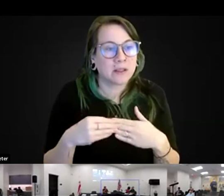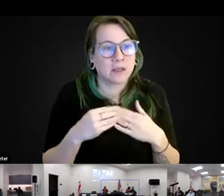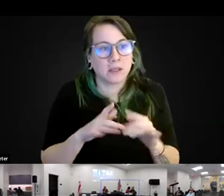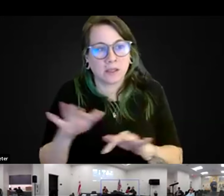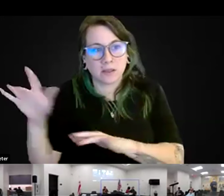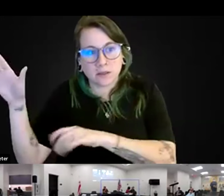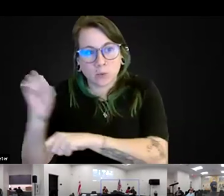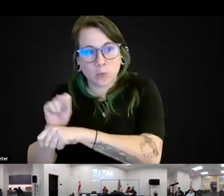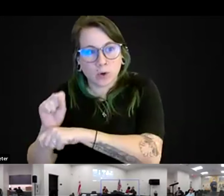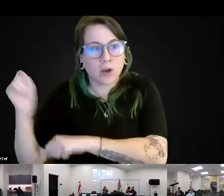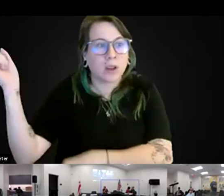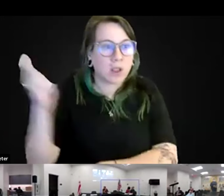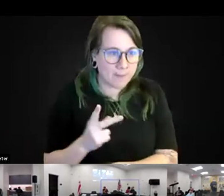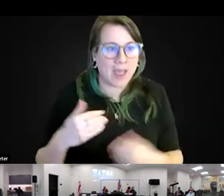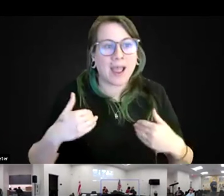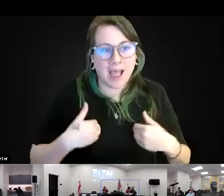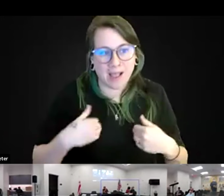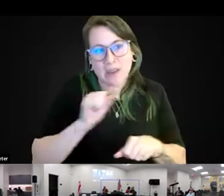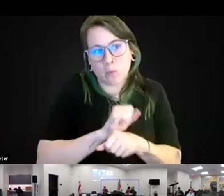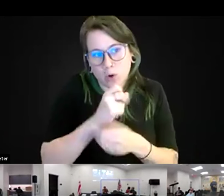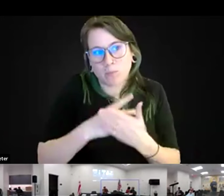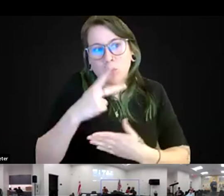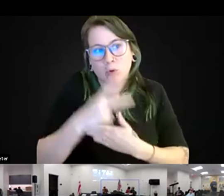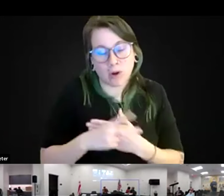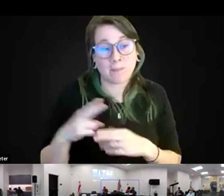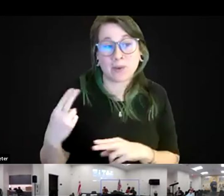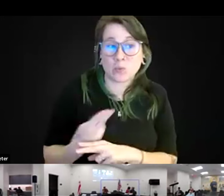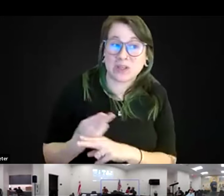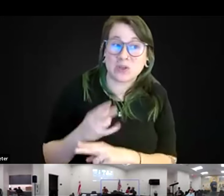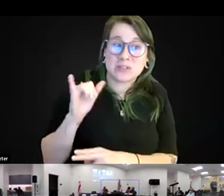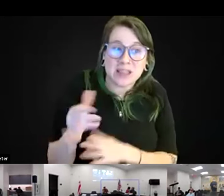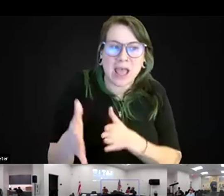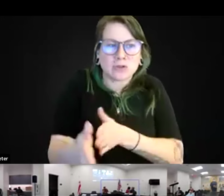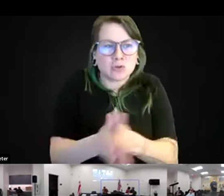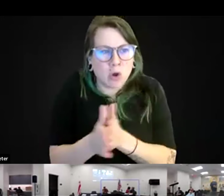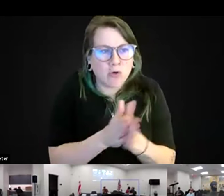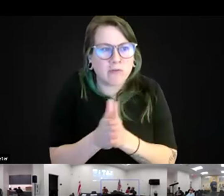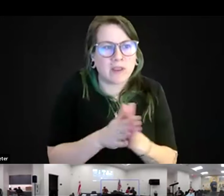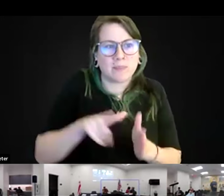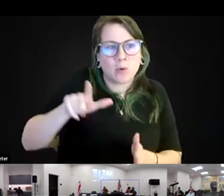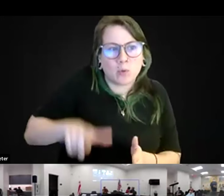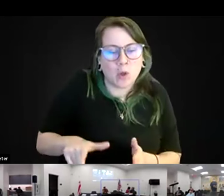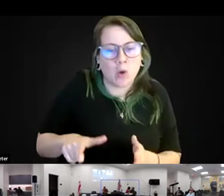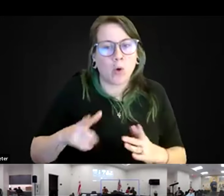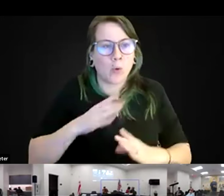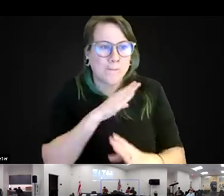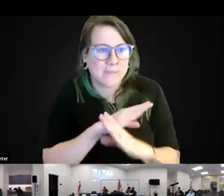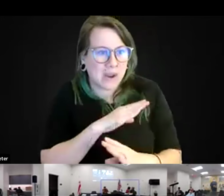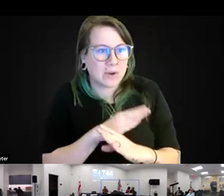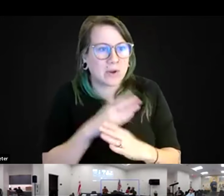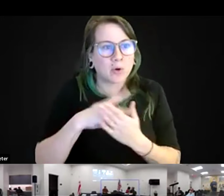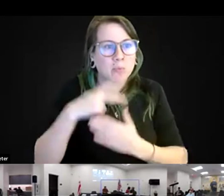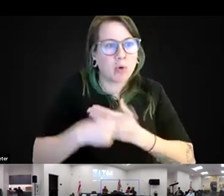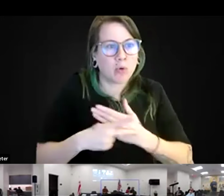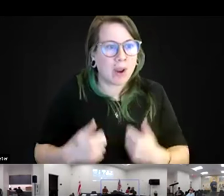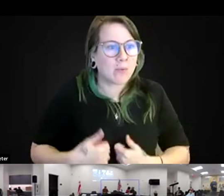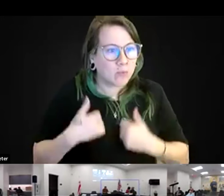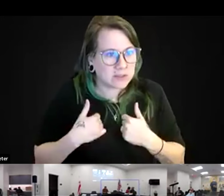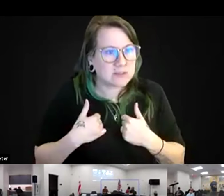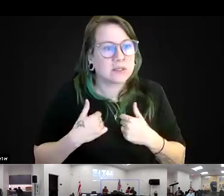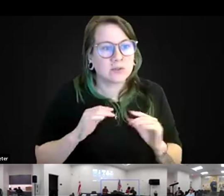working. It's a workers program, and we use that as an incentive to motivate the low barrier program residents to